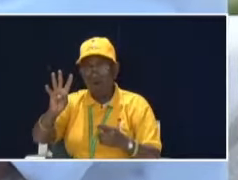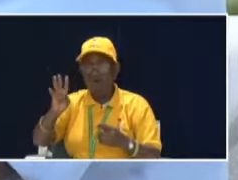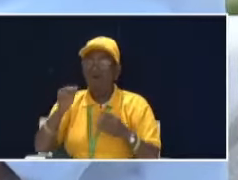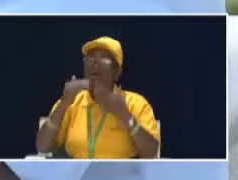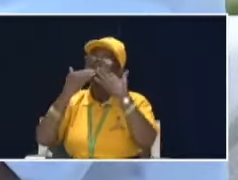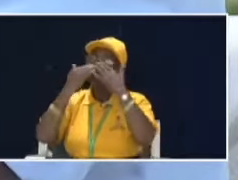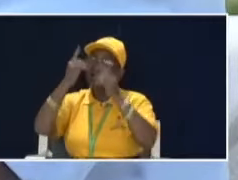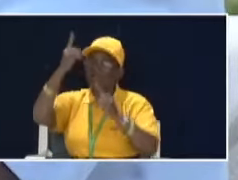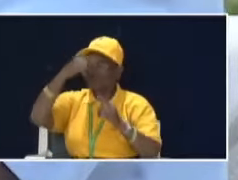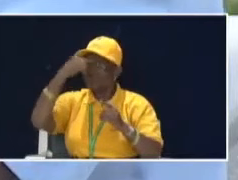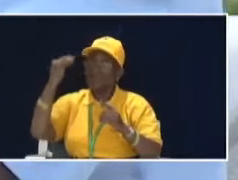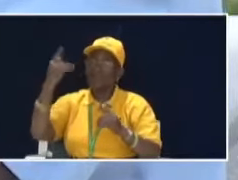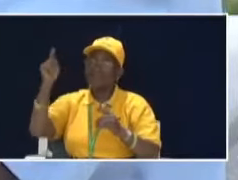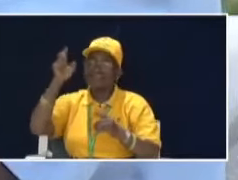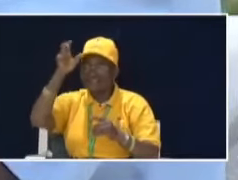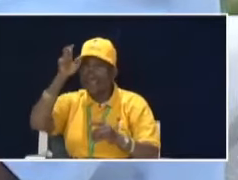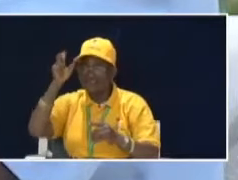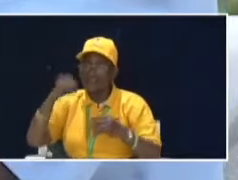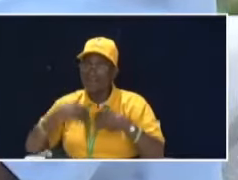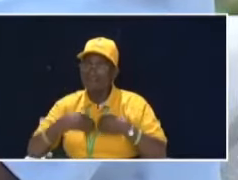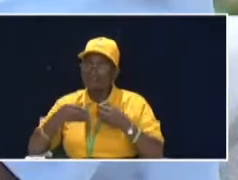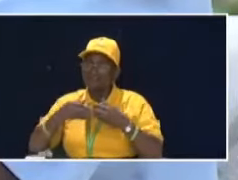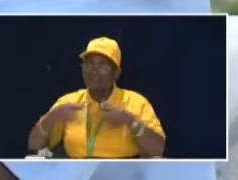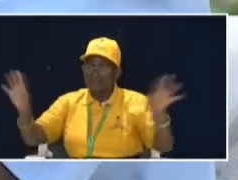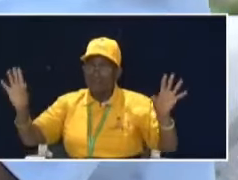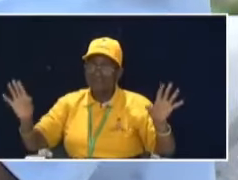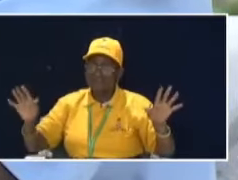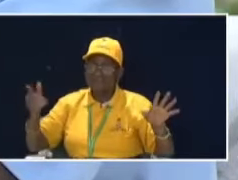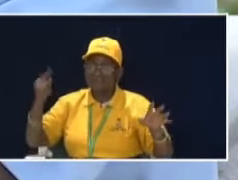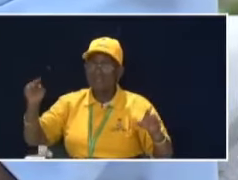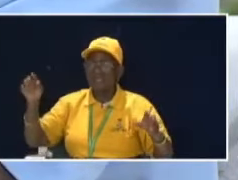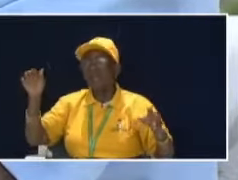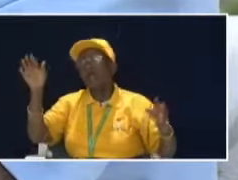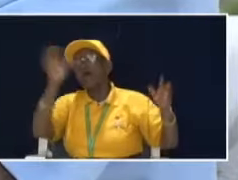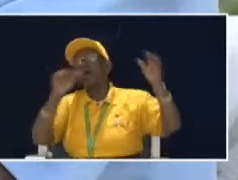Thank you because the devil has lost the battle over us.